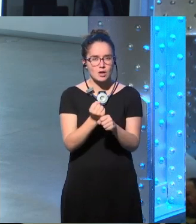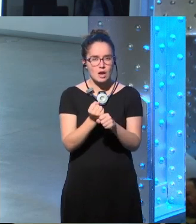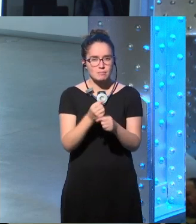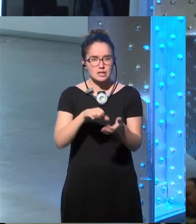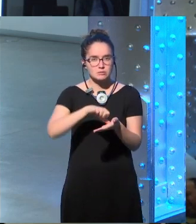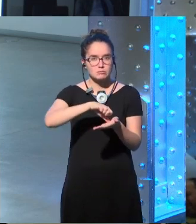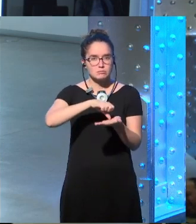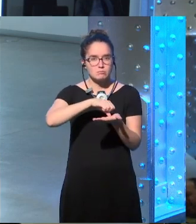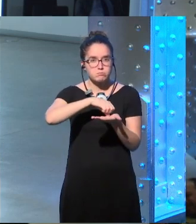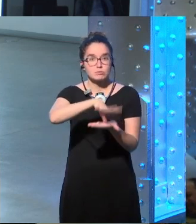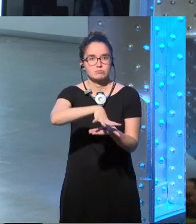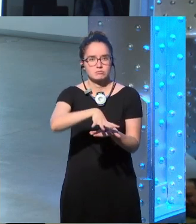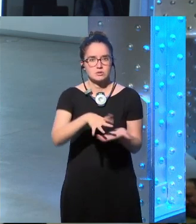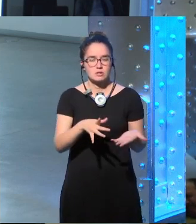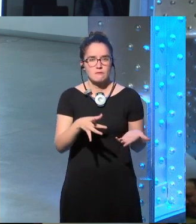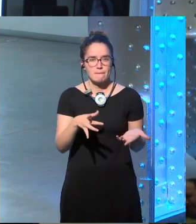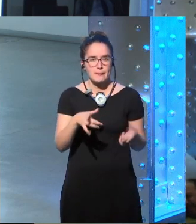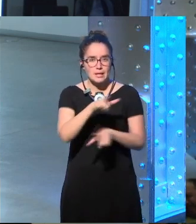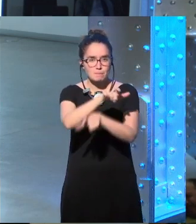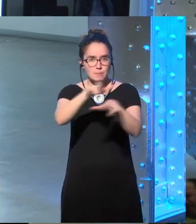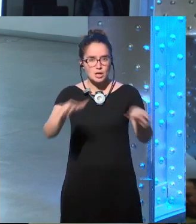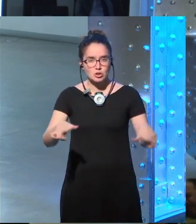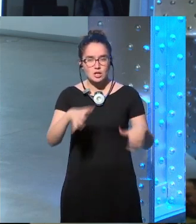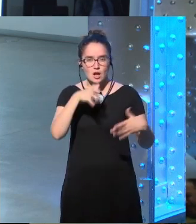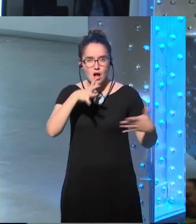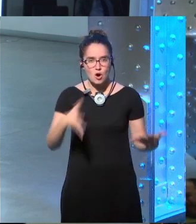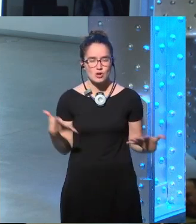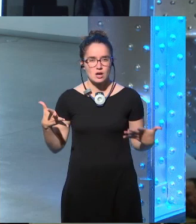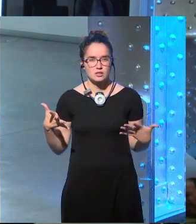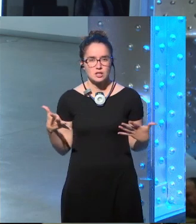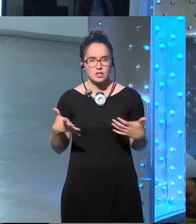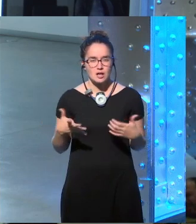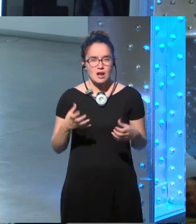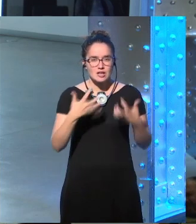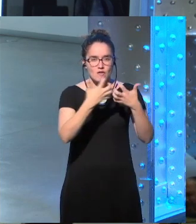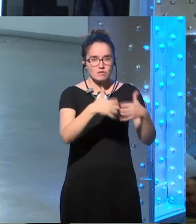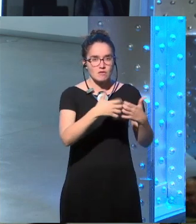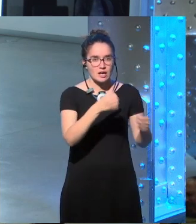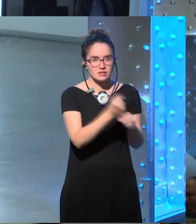People are not working on the factory floors any longer. A lot of people are self-employed.